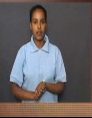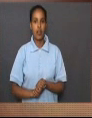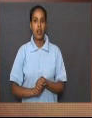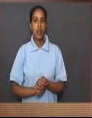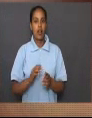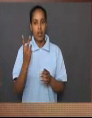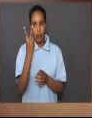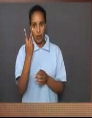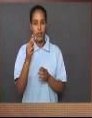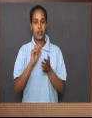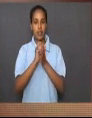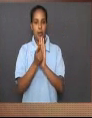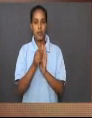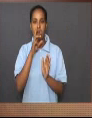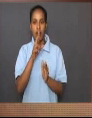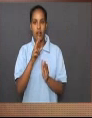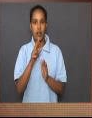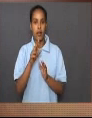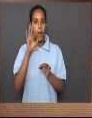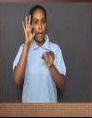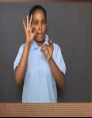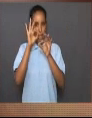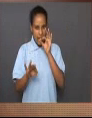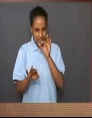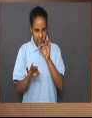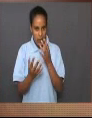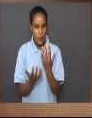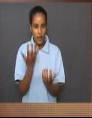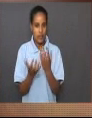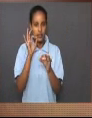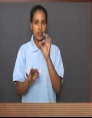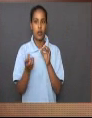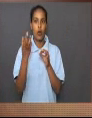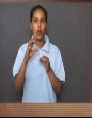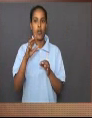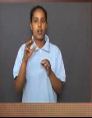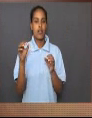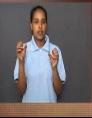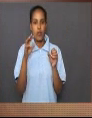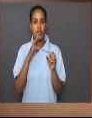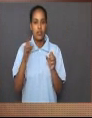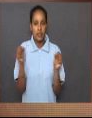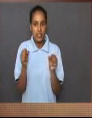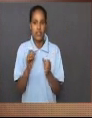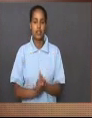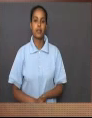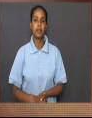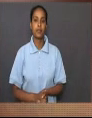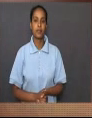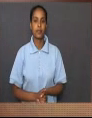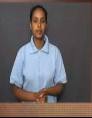of examples are a burning match or water that is freezing.